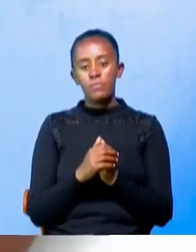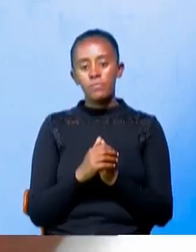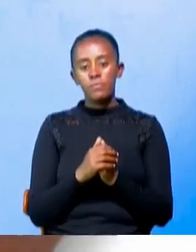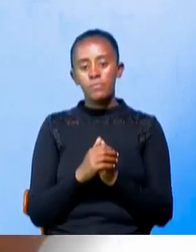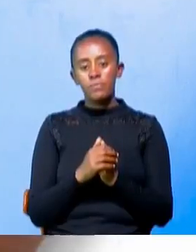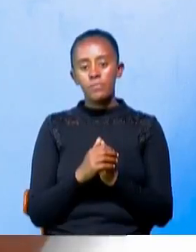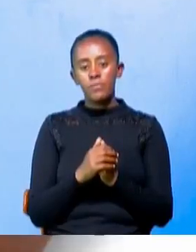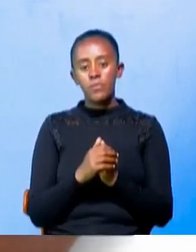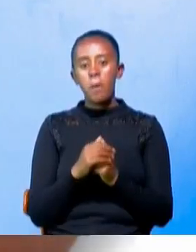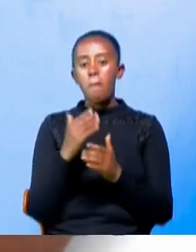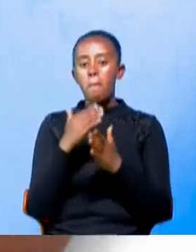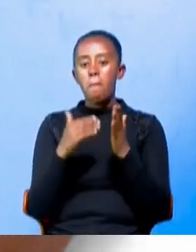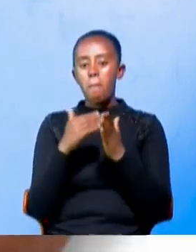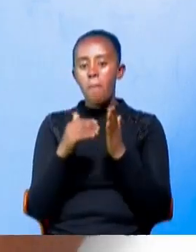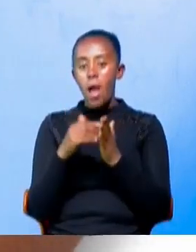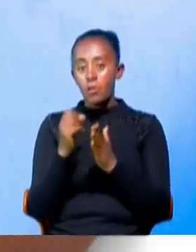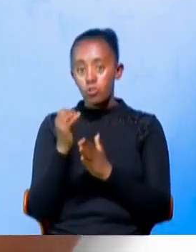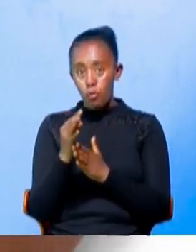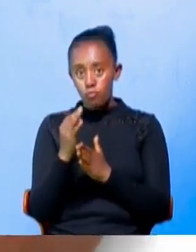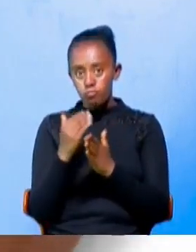parts of